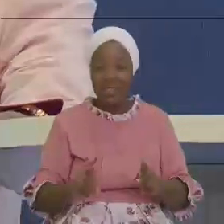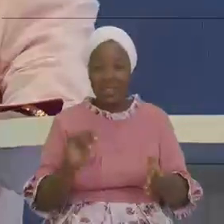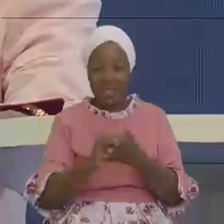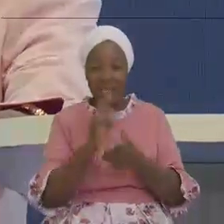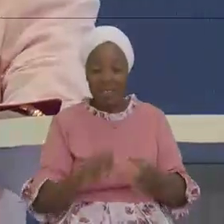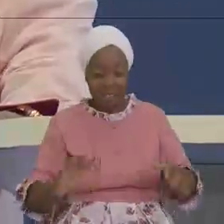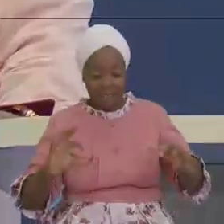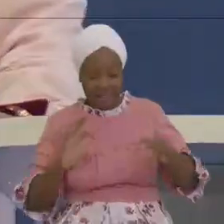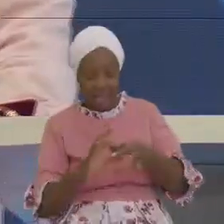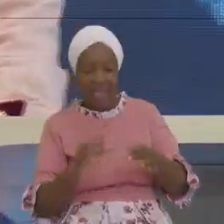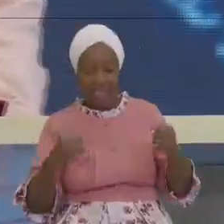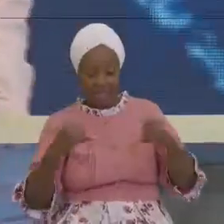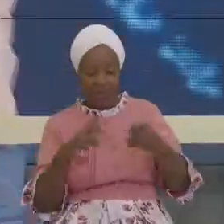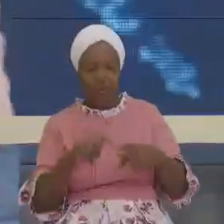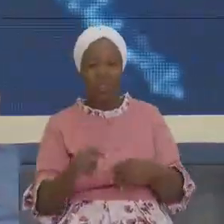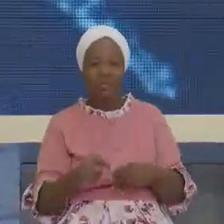pole?